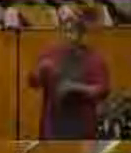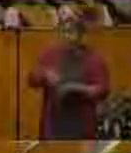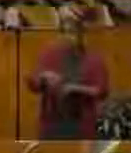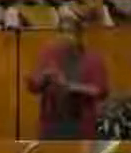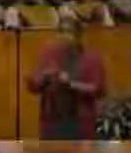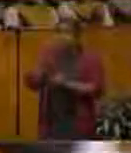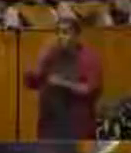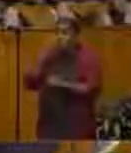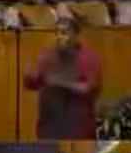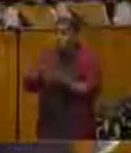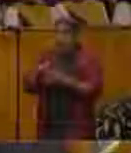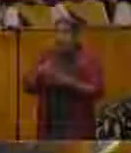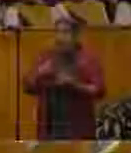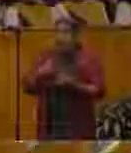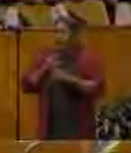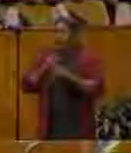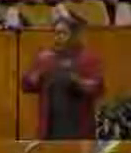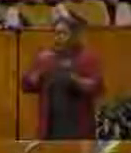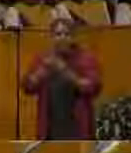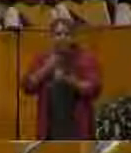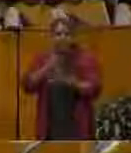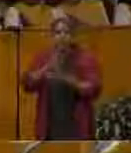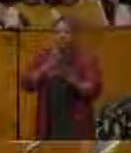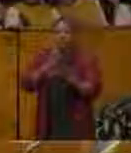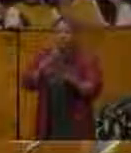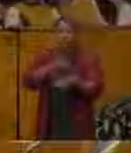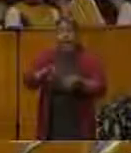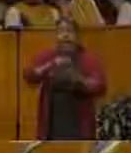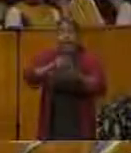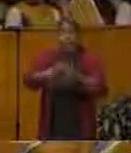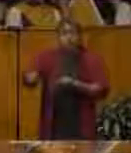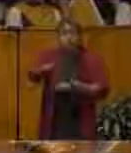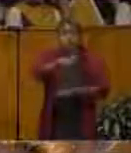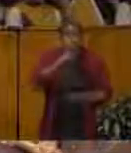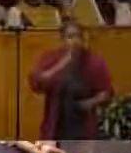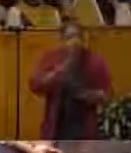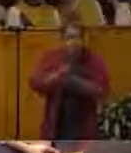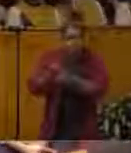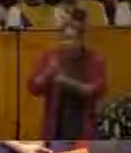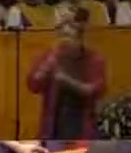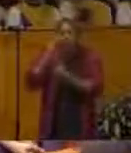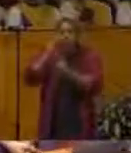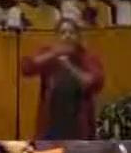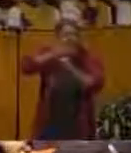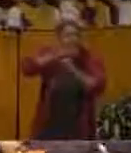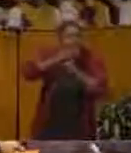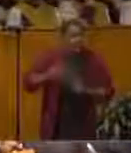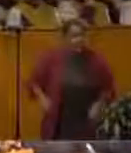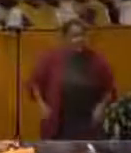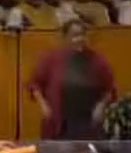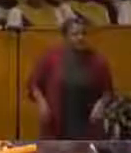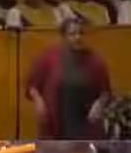pew knows that you ain't got no money, baby girl, you are.